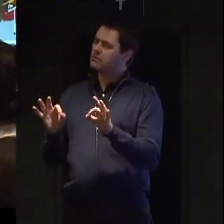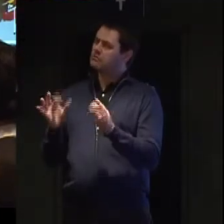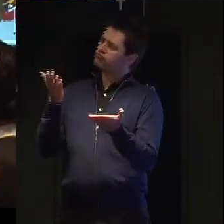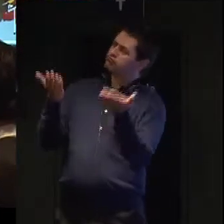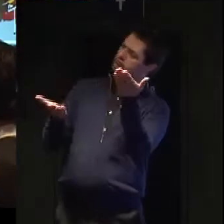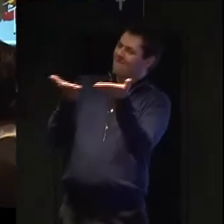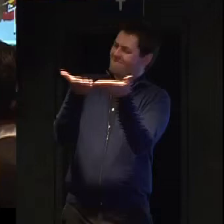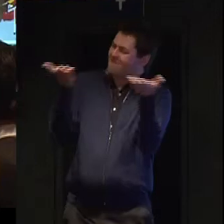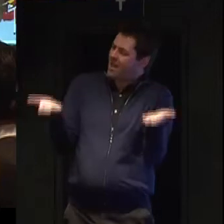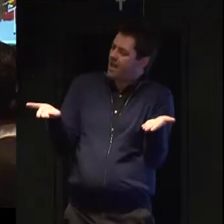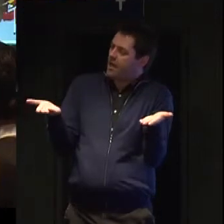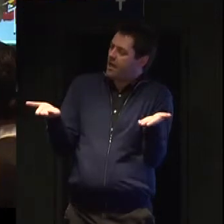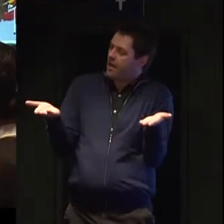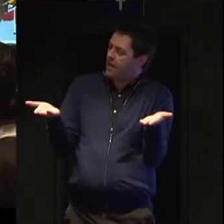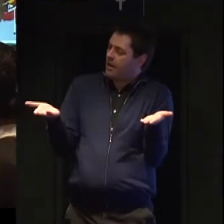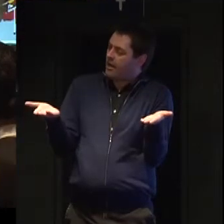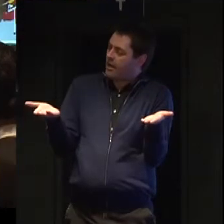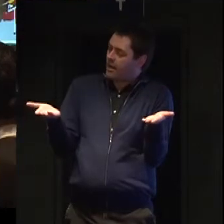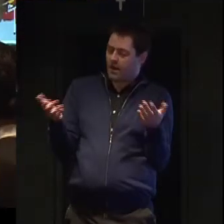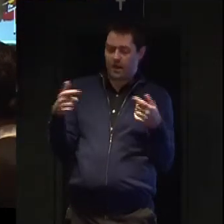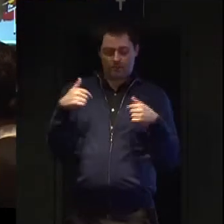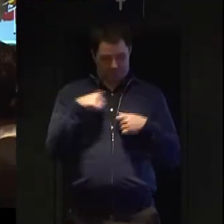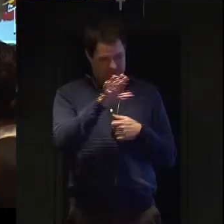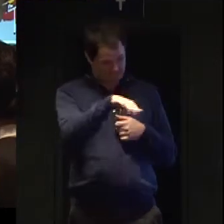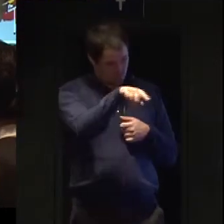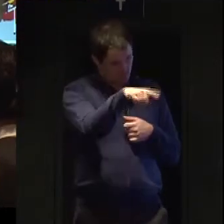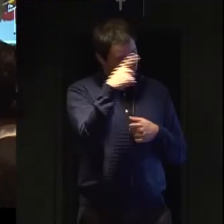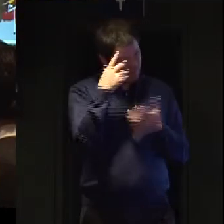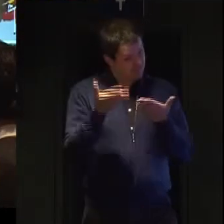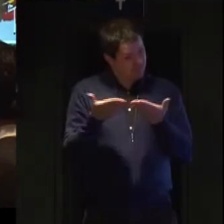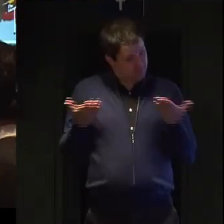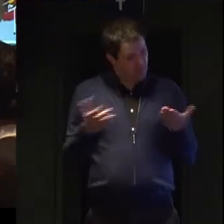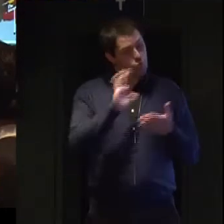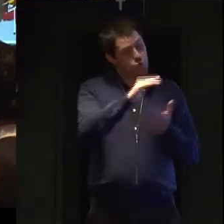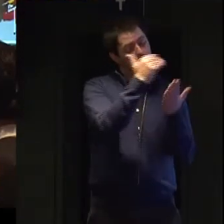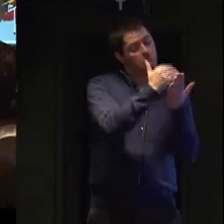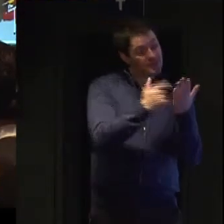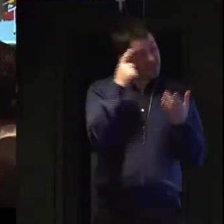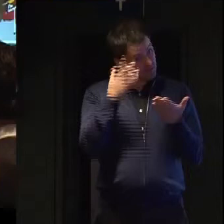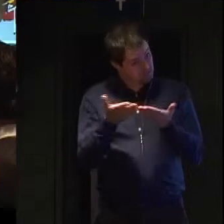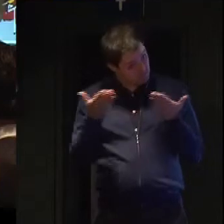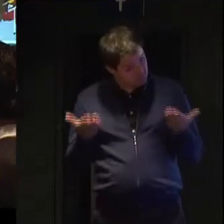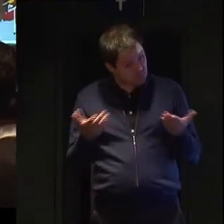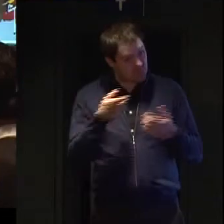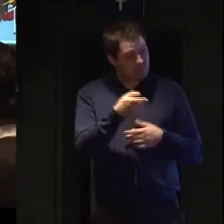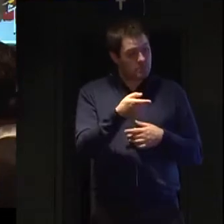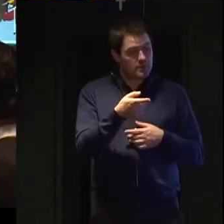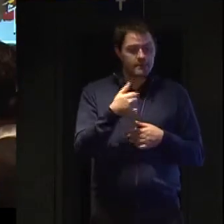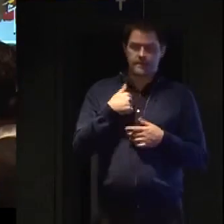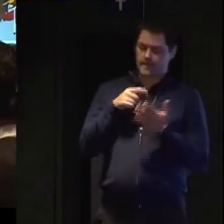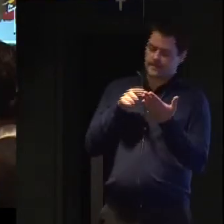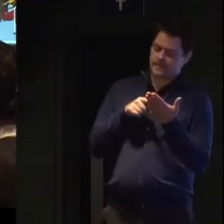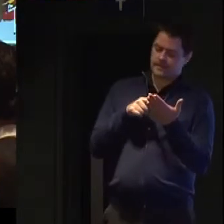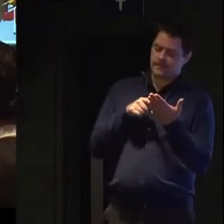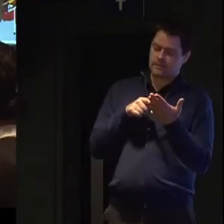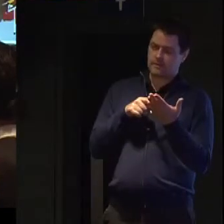so often saying to access officers, well, do you think that's reasonable? Is the policy that you're suggesting reasonable? And